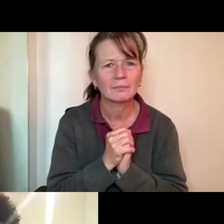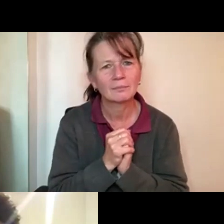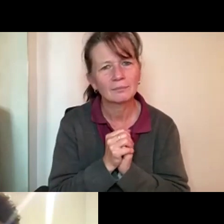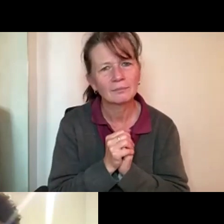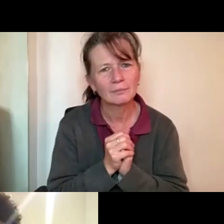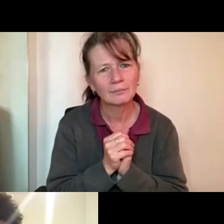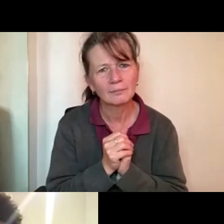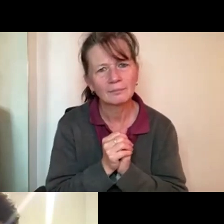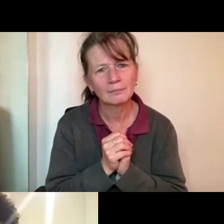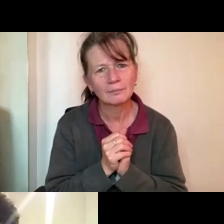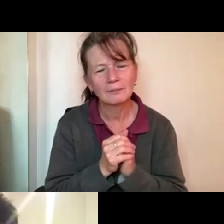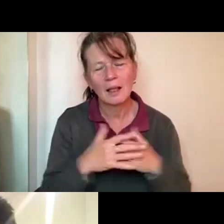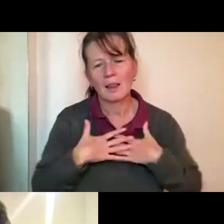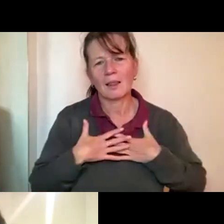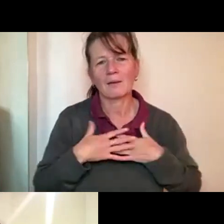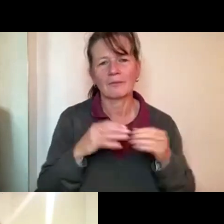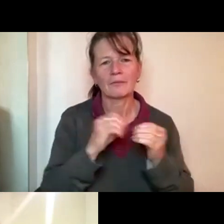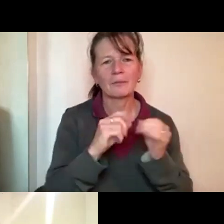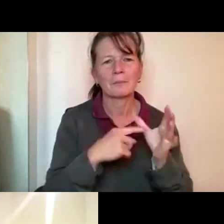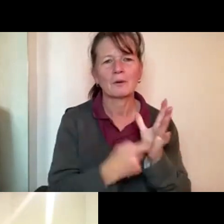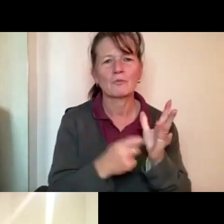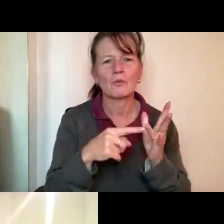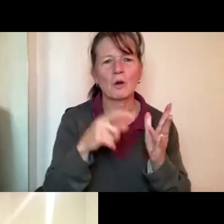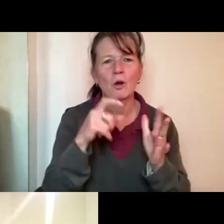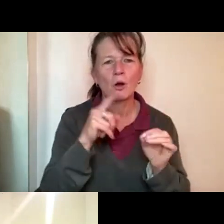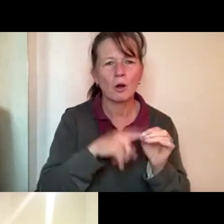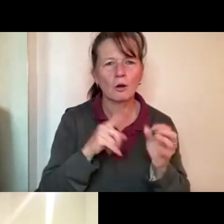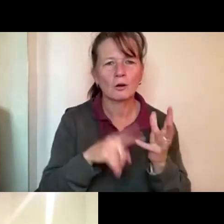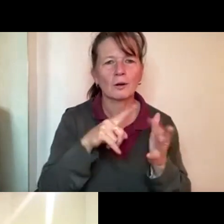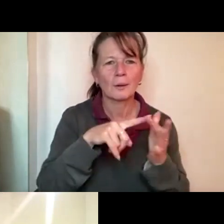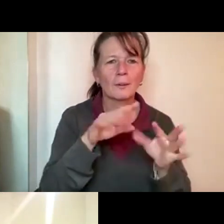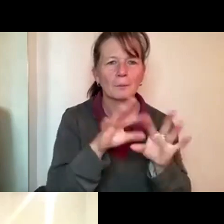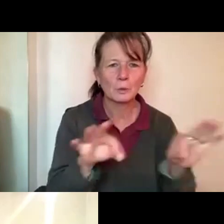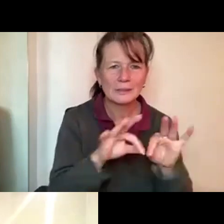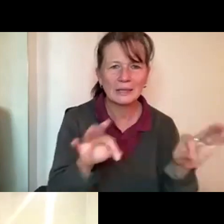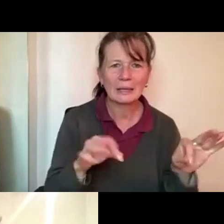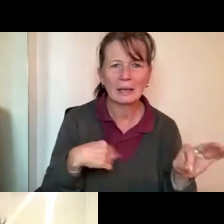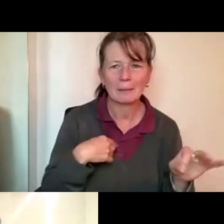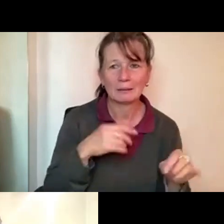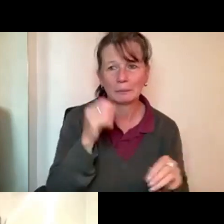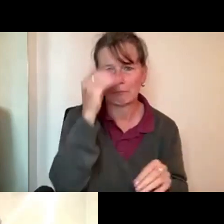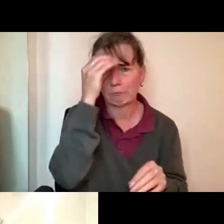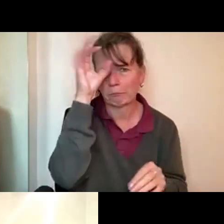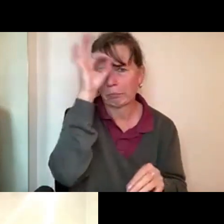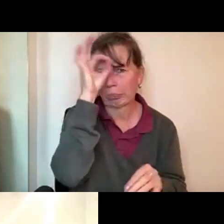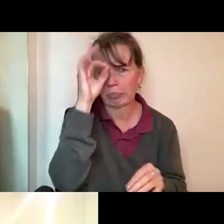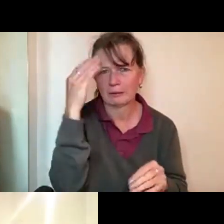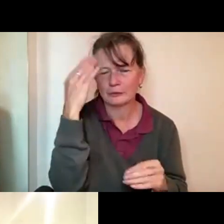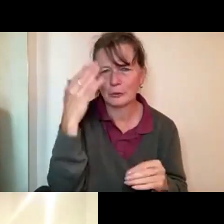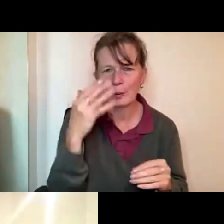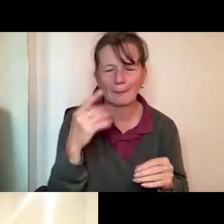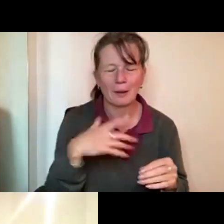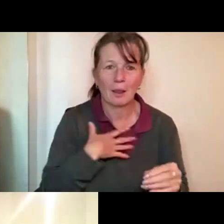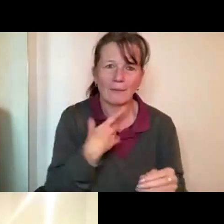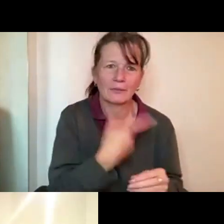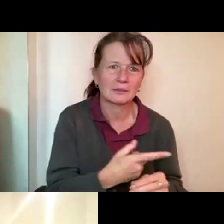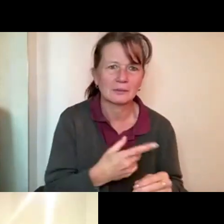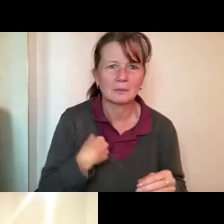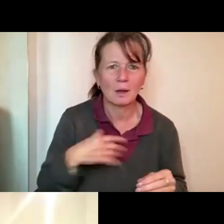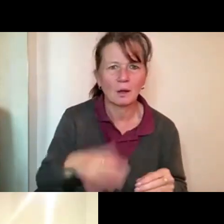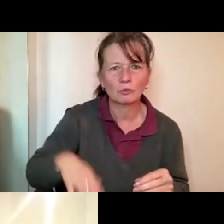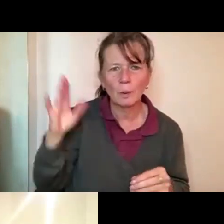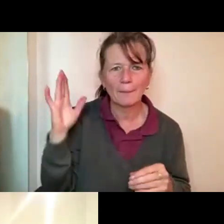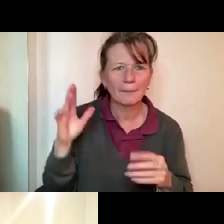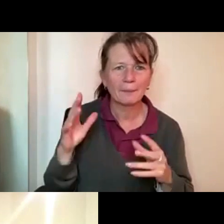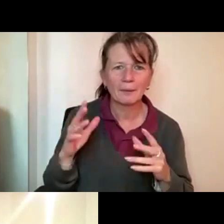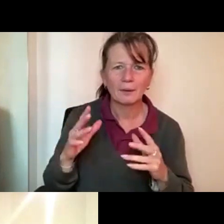I love Baroque music, and I'm quite ignorant in terms of the repertoire because I didn't grow up at all in the classical music world. I grew up on Gil Scott-Heron